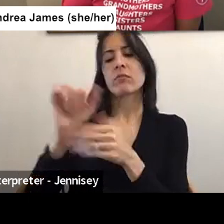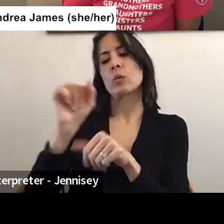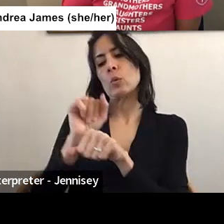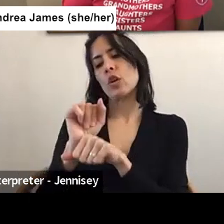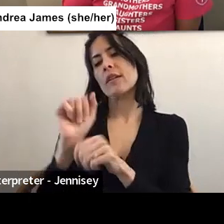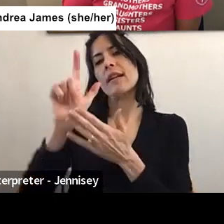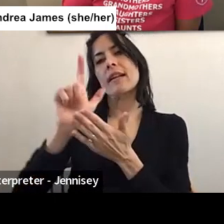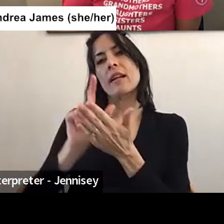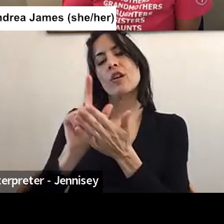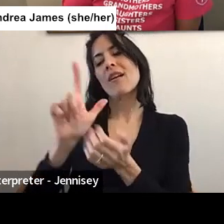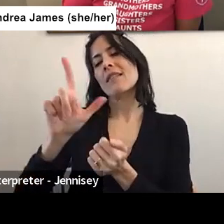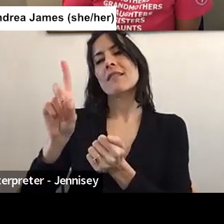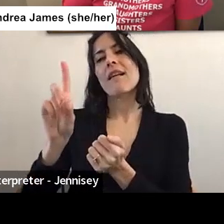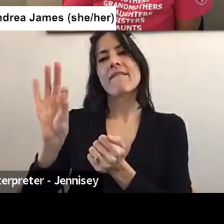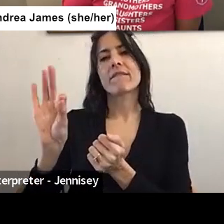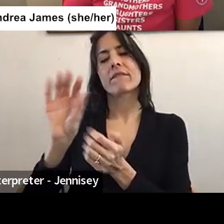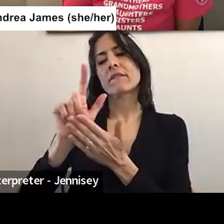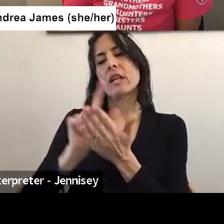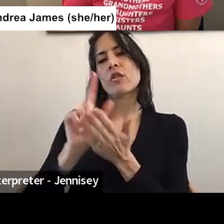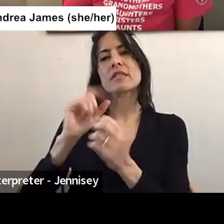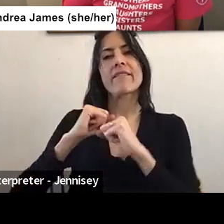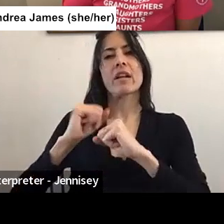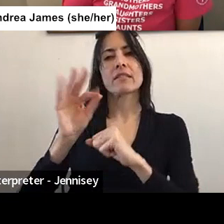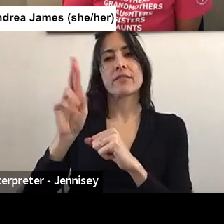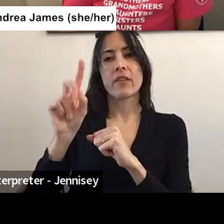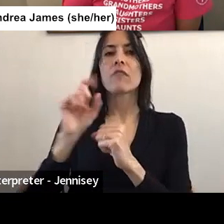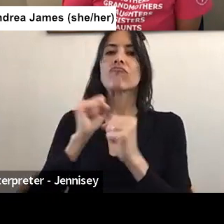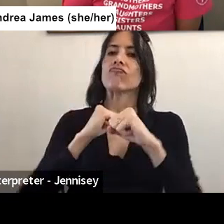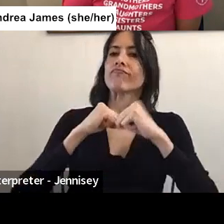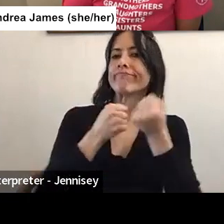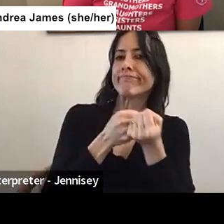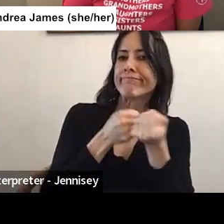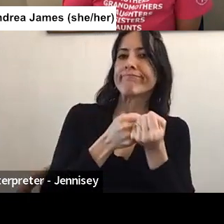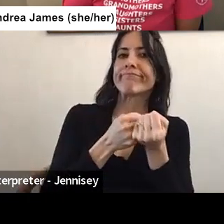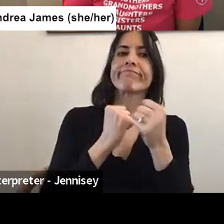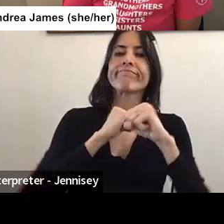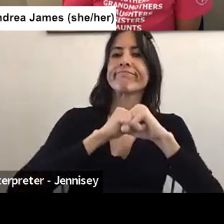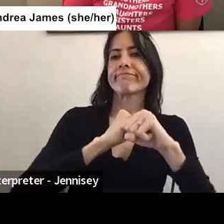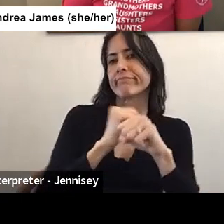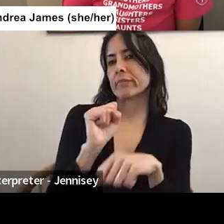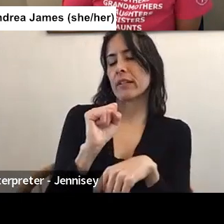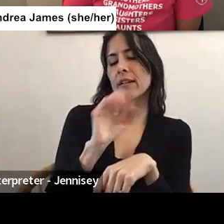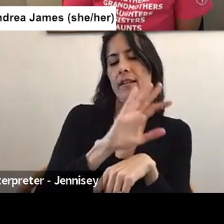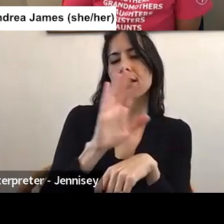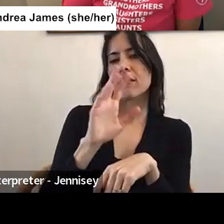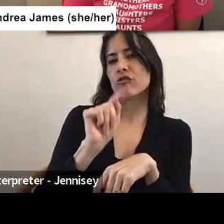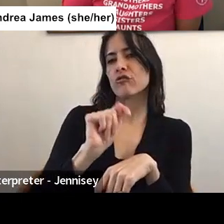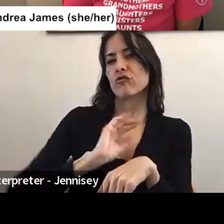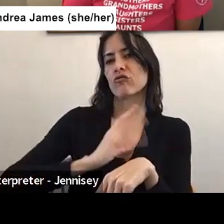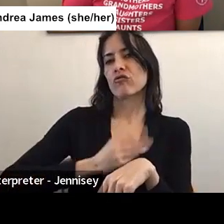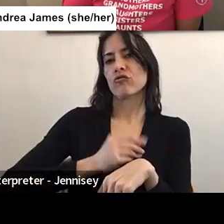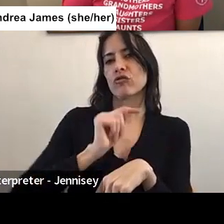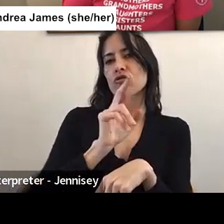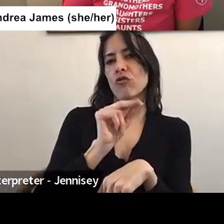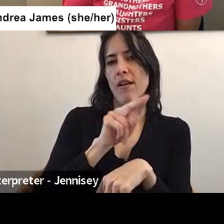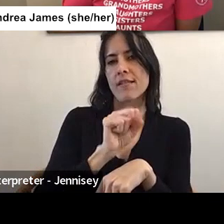Education Fund, where he litigates in defense of trans and non-binary communities. He also serves on the steering committee of the